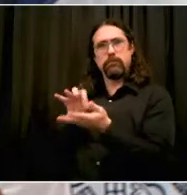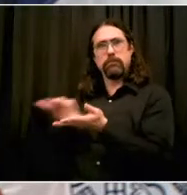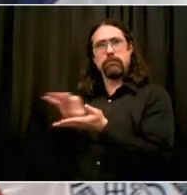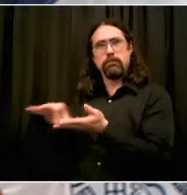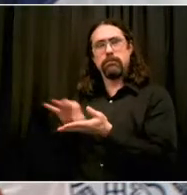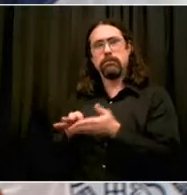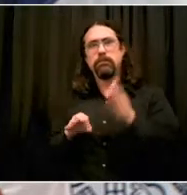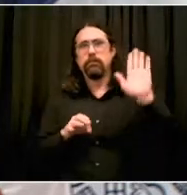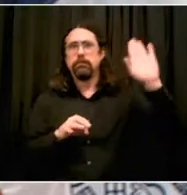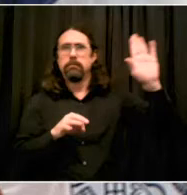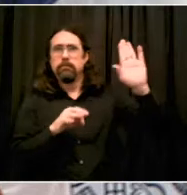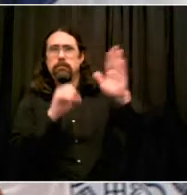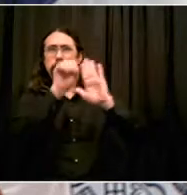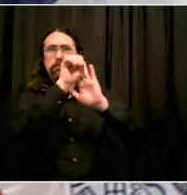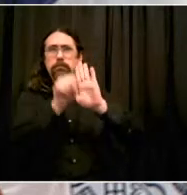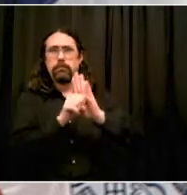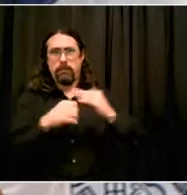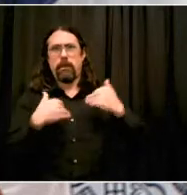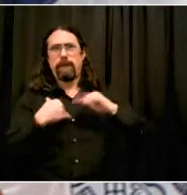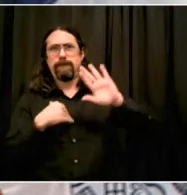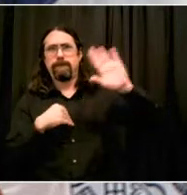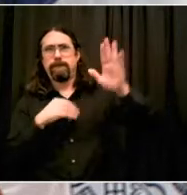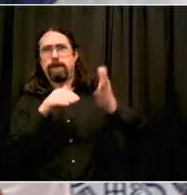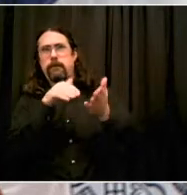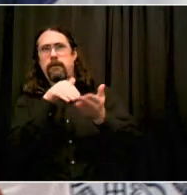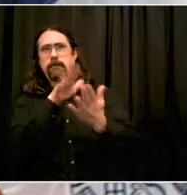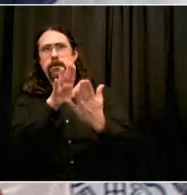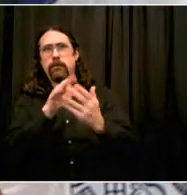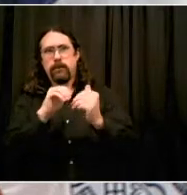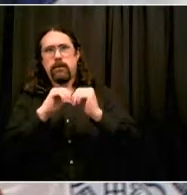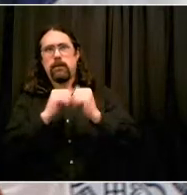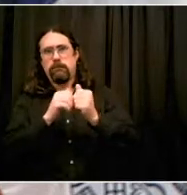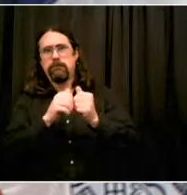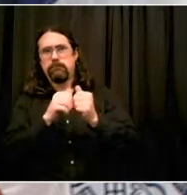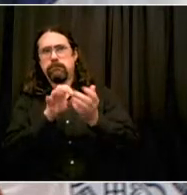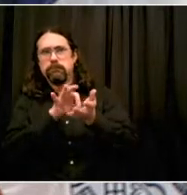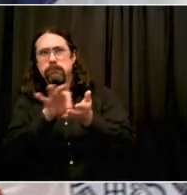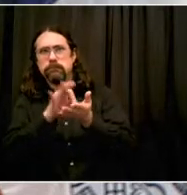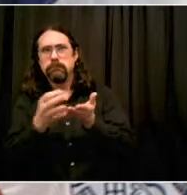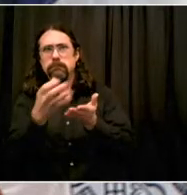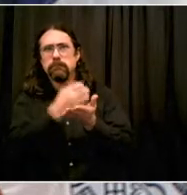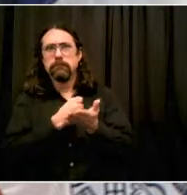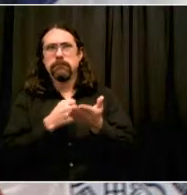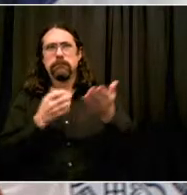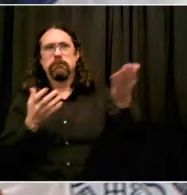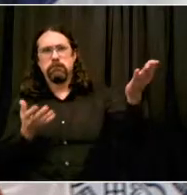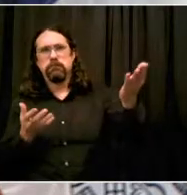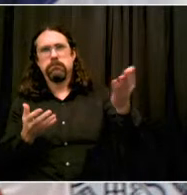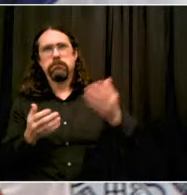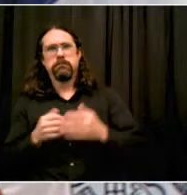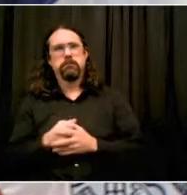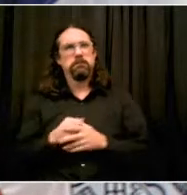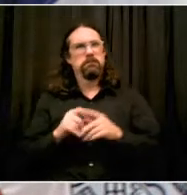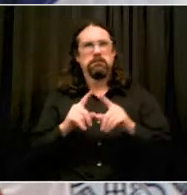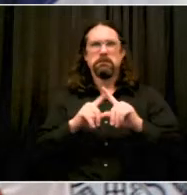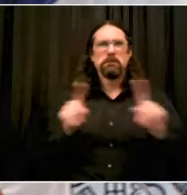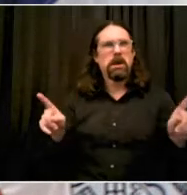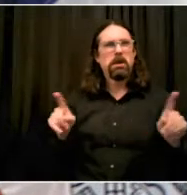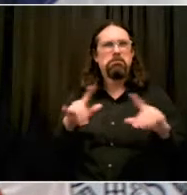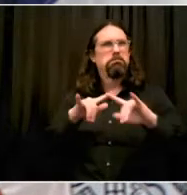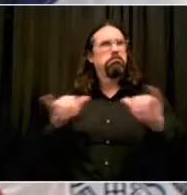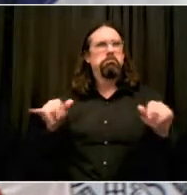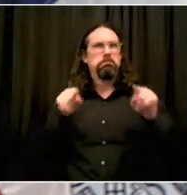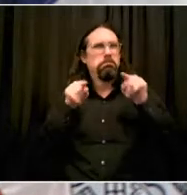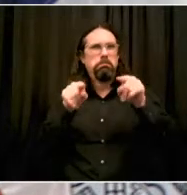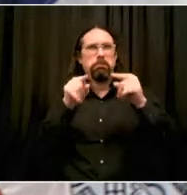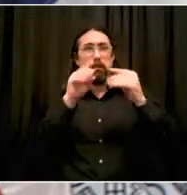But each entity, and this is true with federal government or any other part of government, is going to have its own approach. What we know